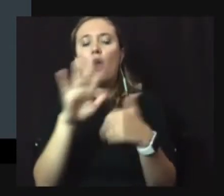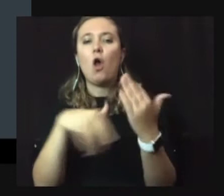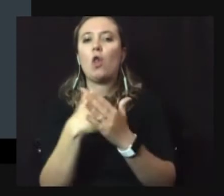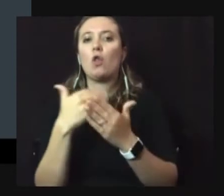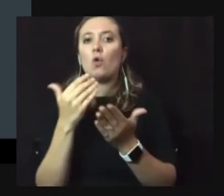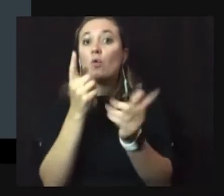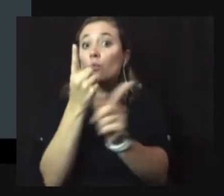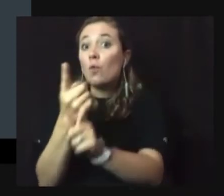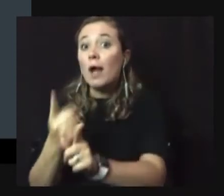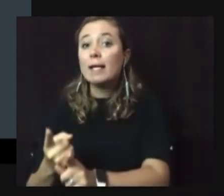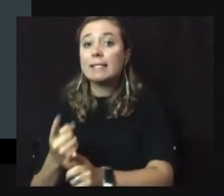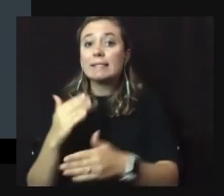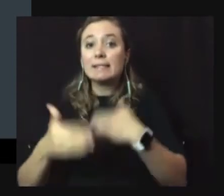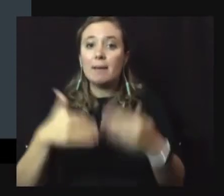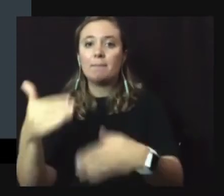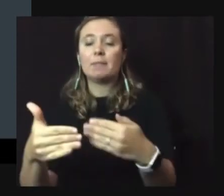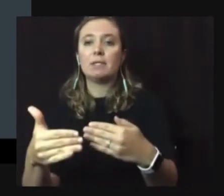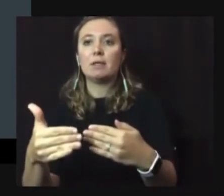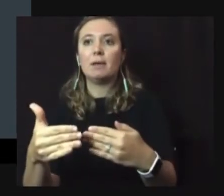still going to be